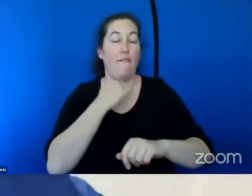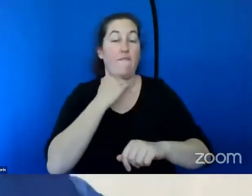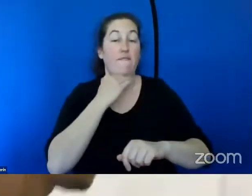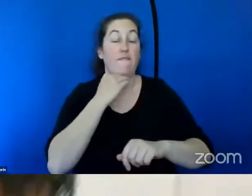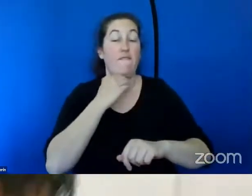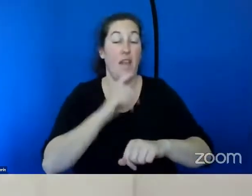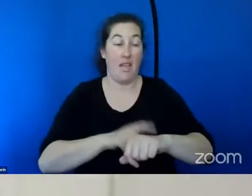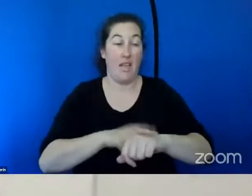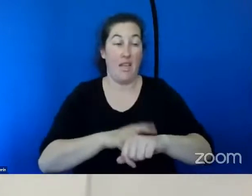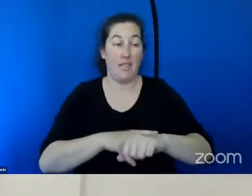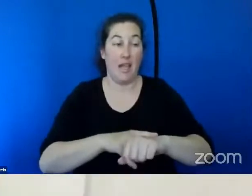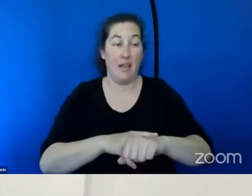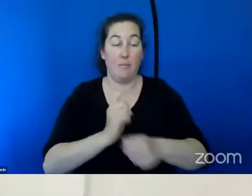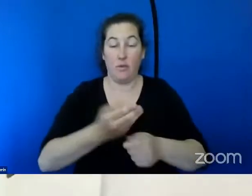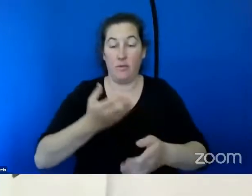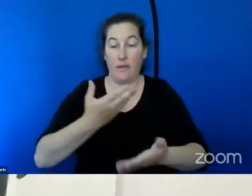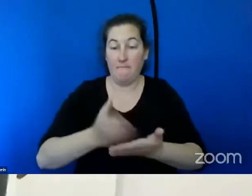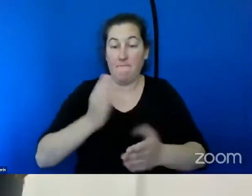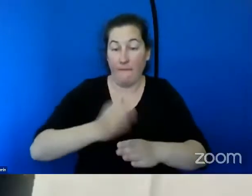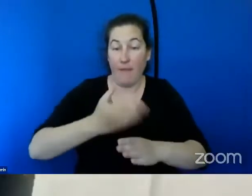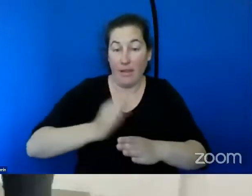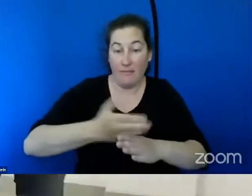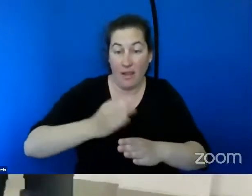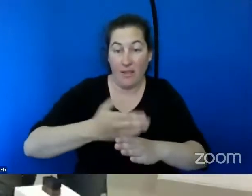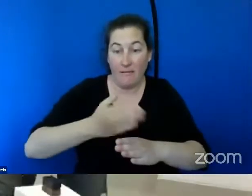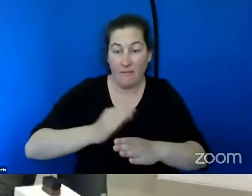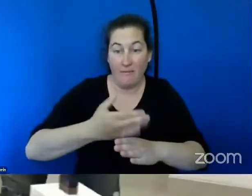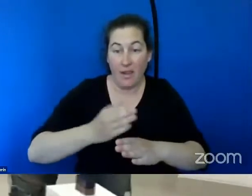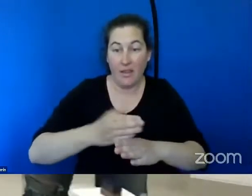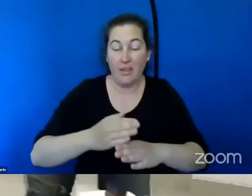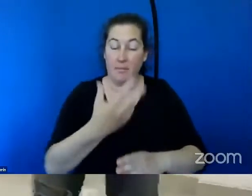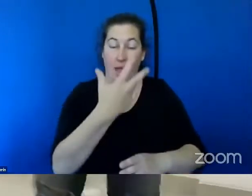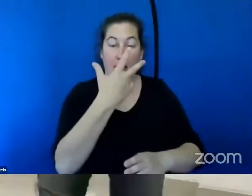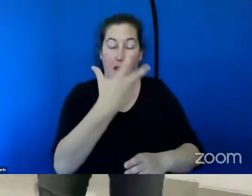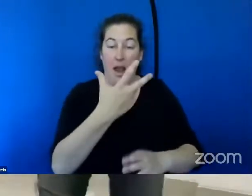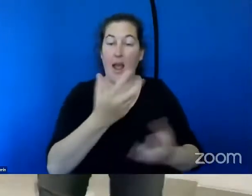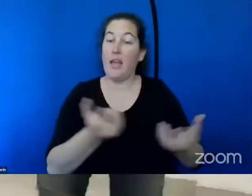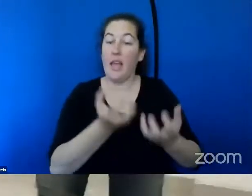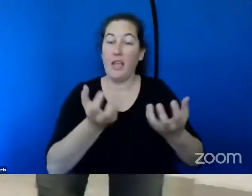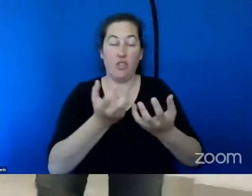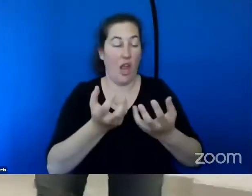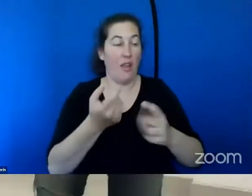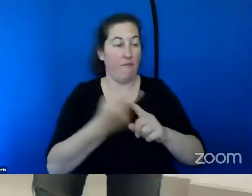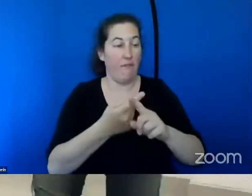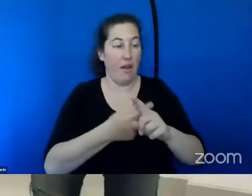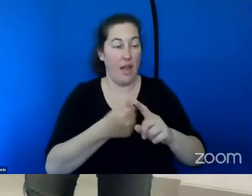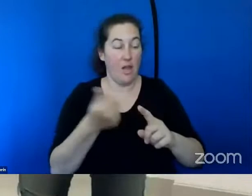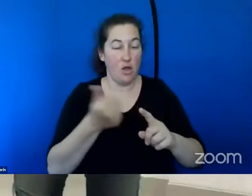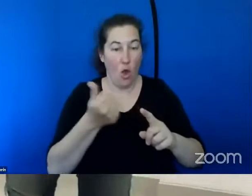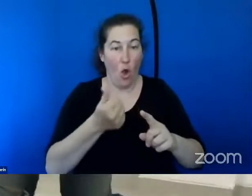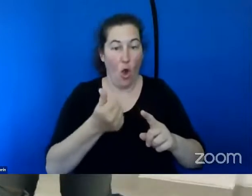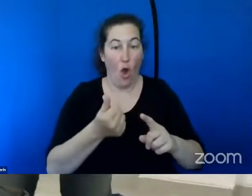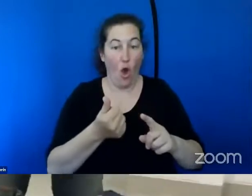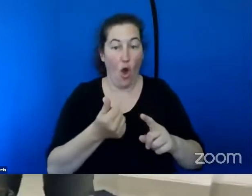2 left to go. Yaya would be so happy to record a